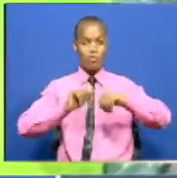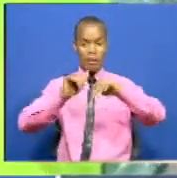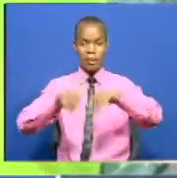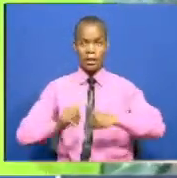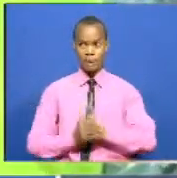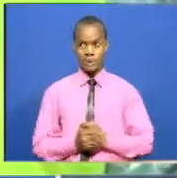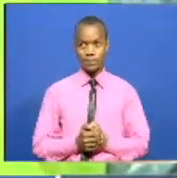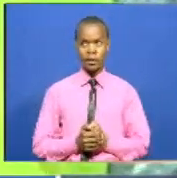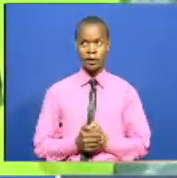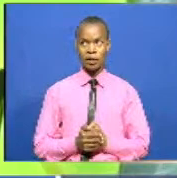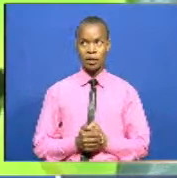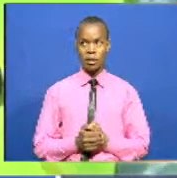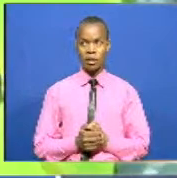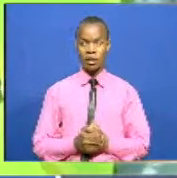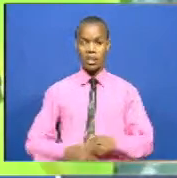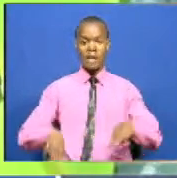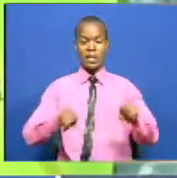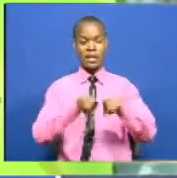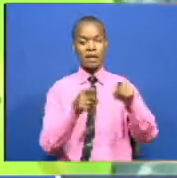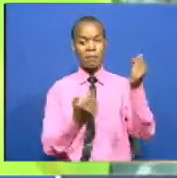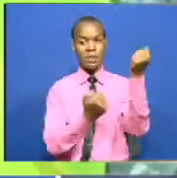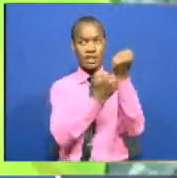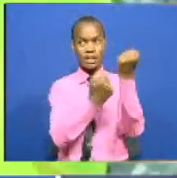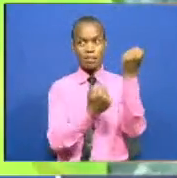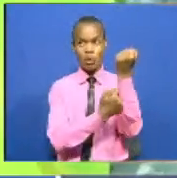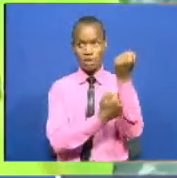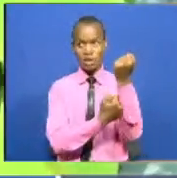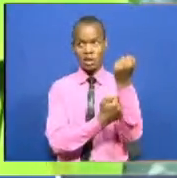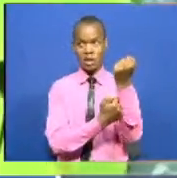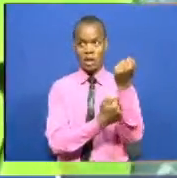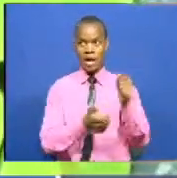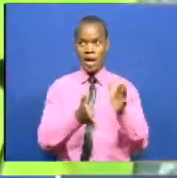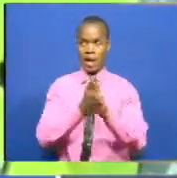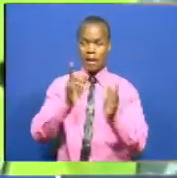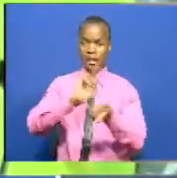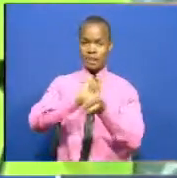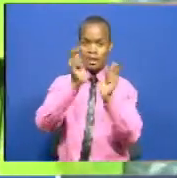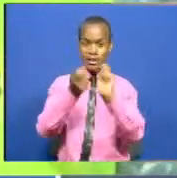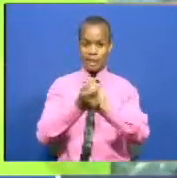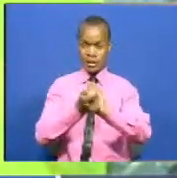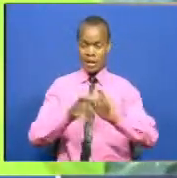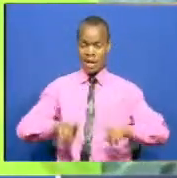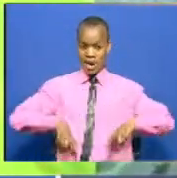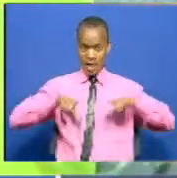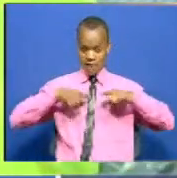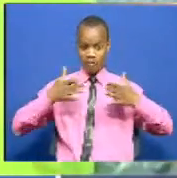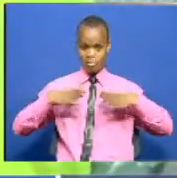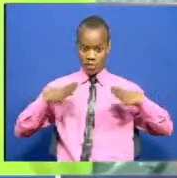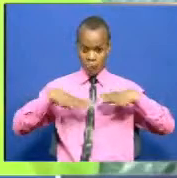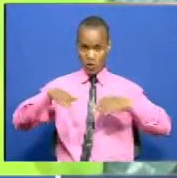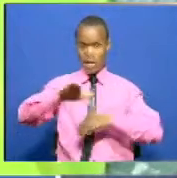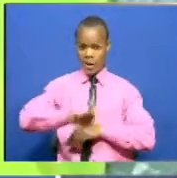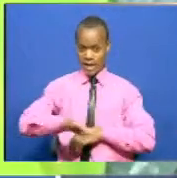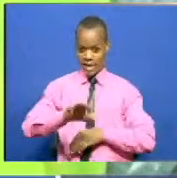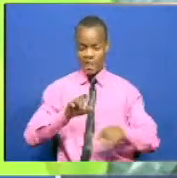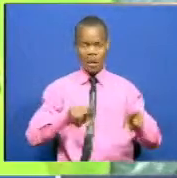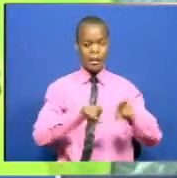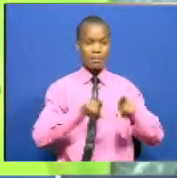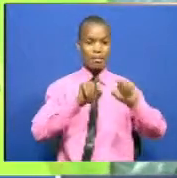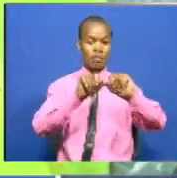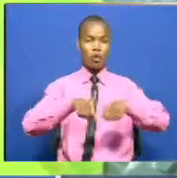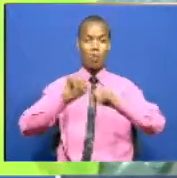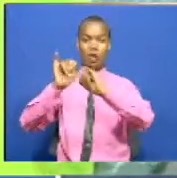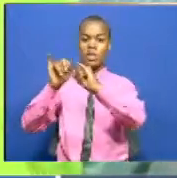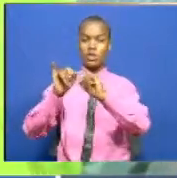And it is going to support and it is going to change the lifestyle of the community. It is going to introduce a